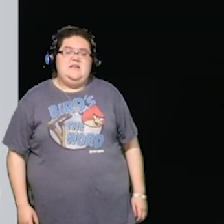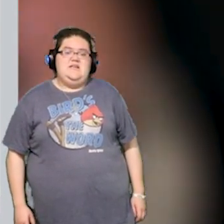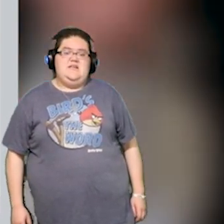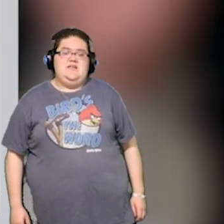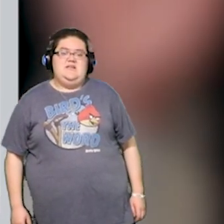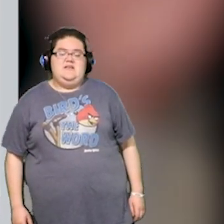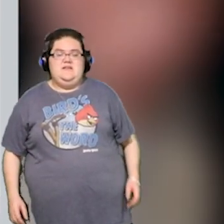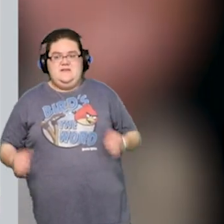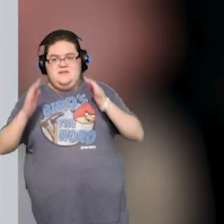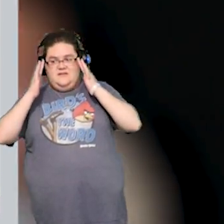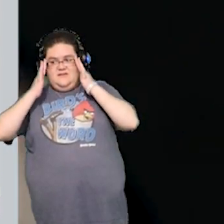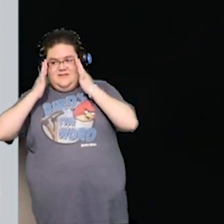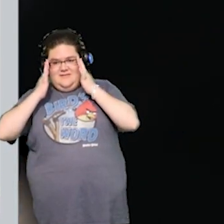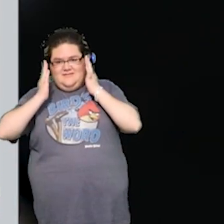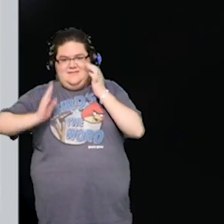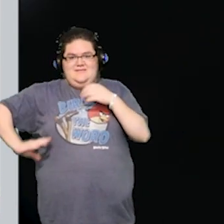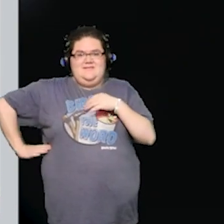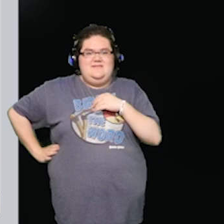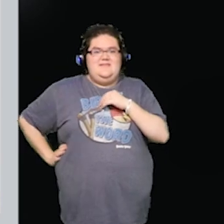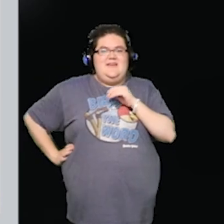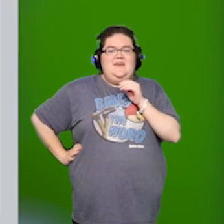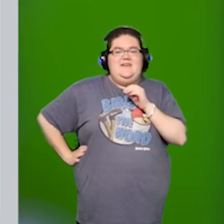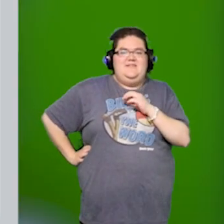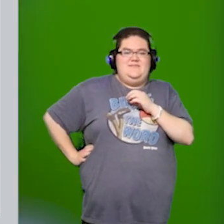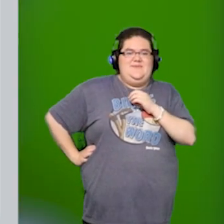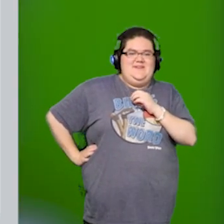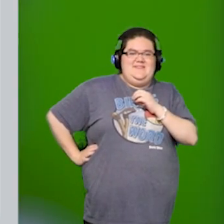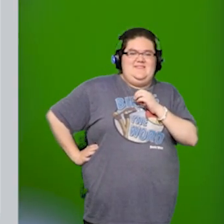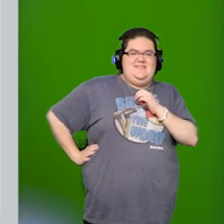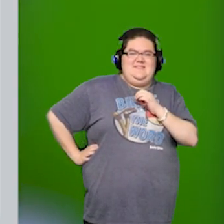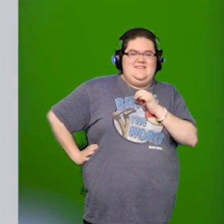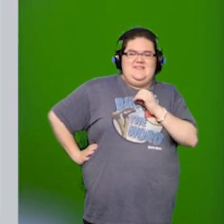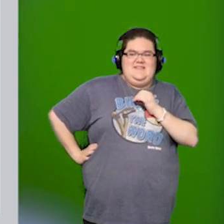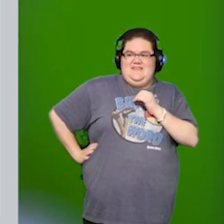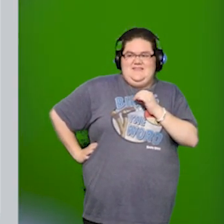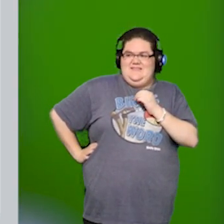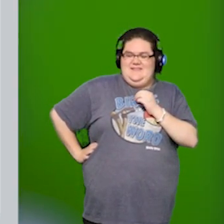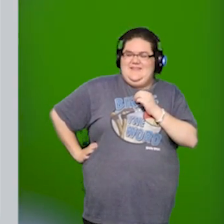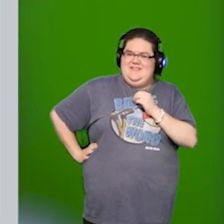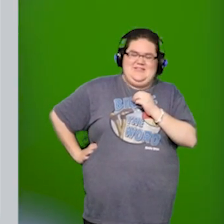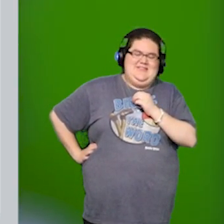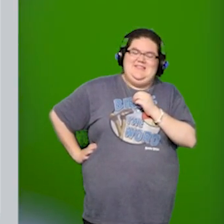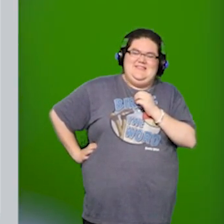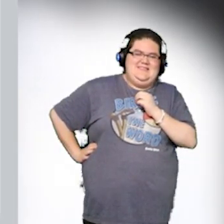like jumps off the things and like or jumps off ladders and stuff. Yeah, just people getting beat up.